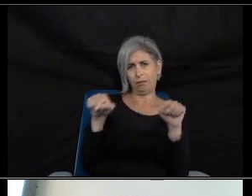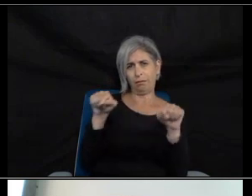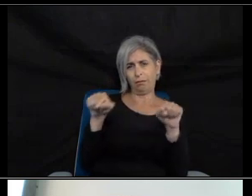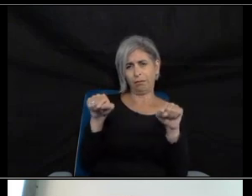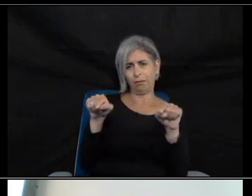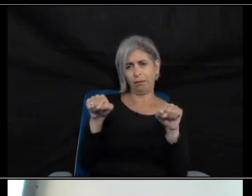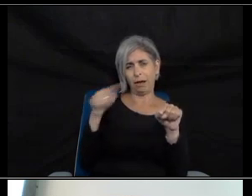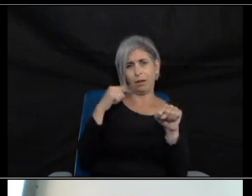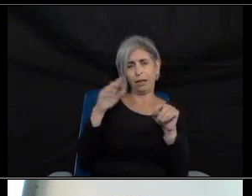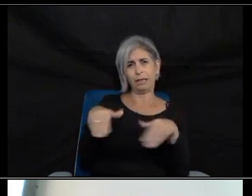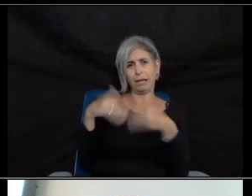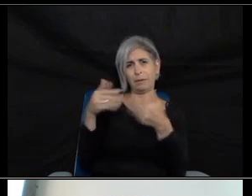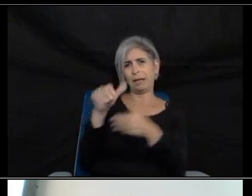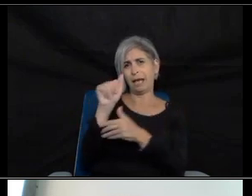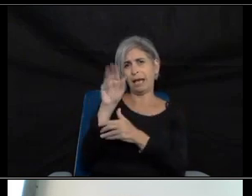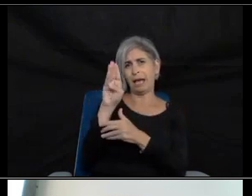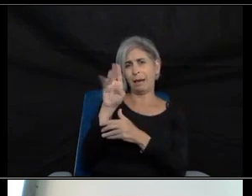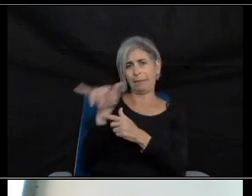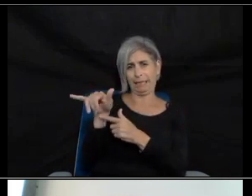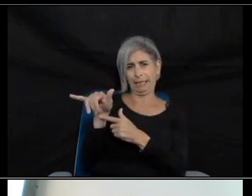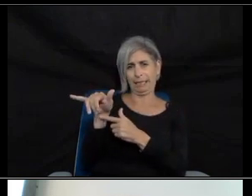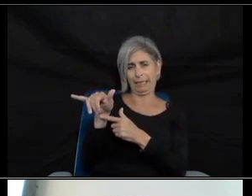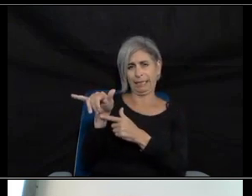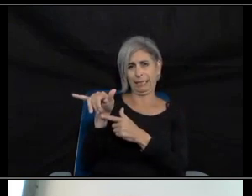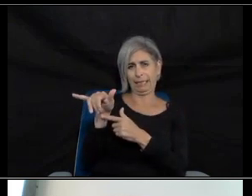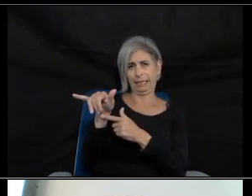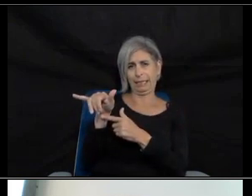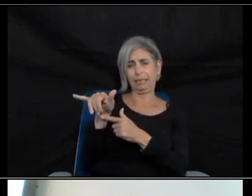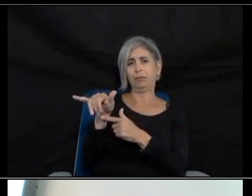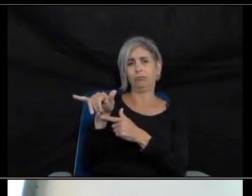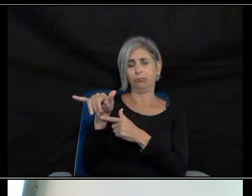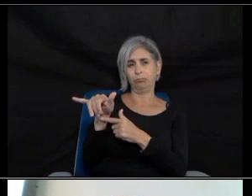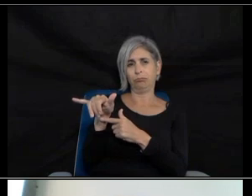Okay, I'd like to nominate Abby. All right.